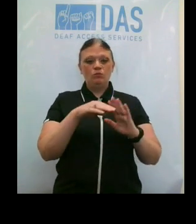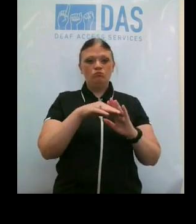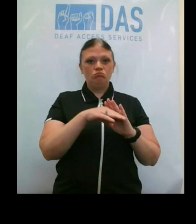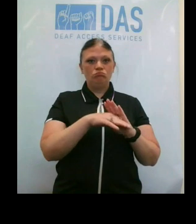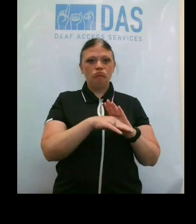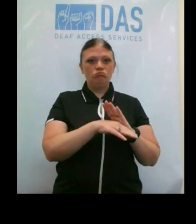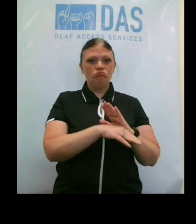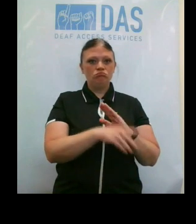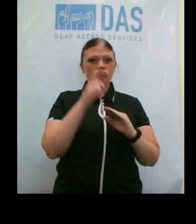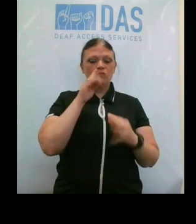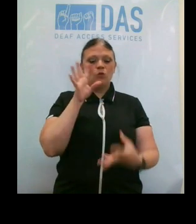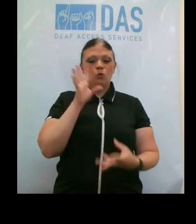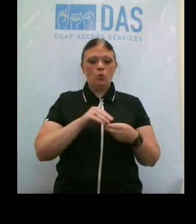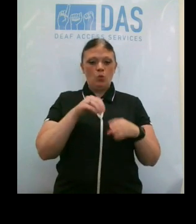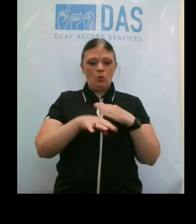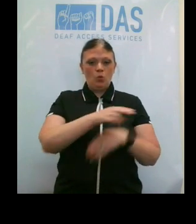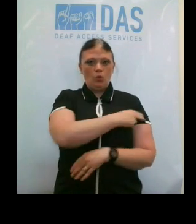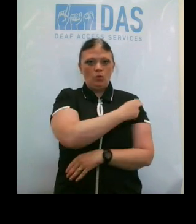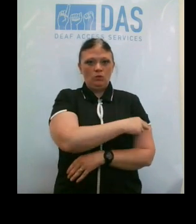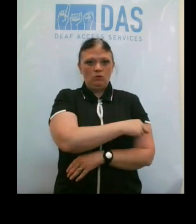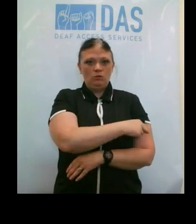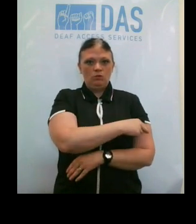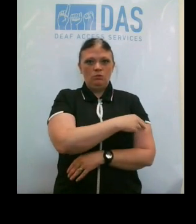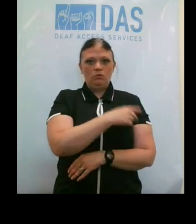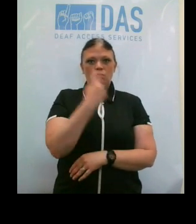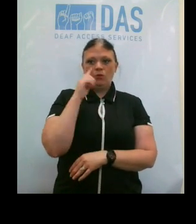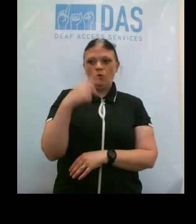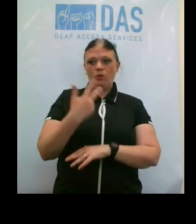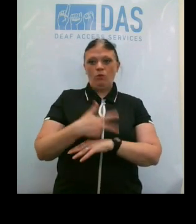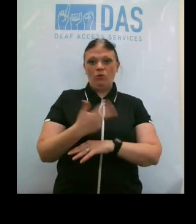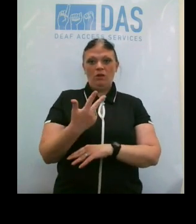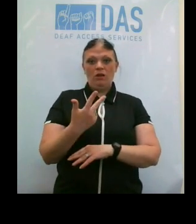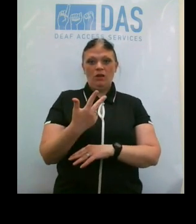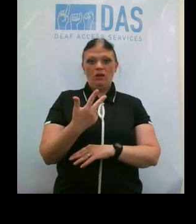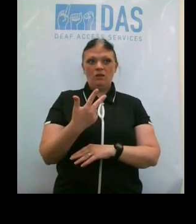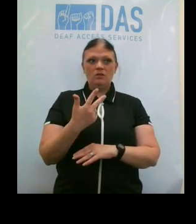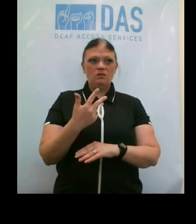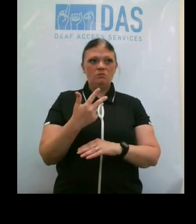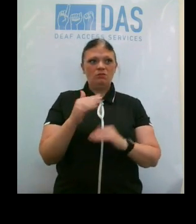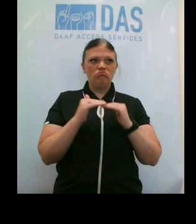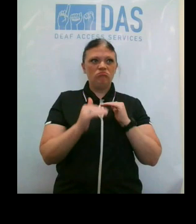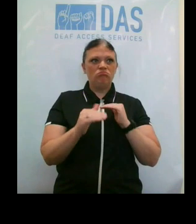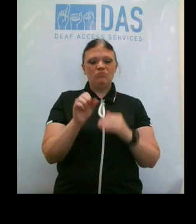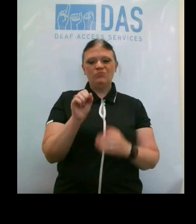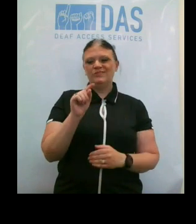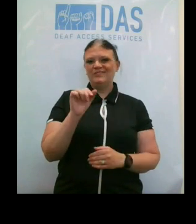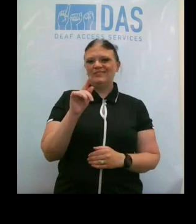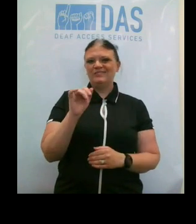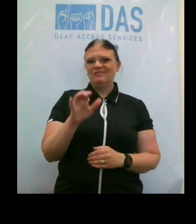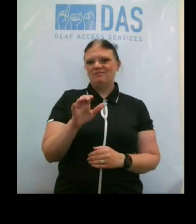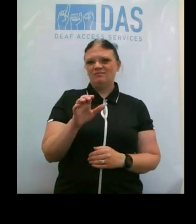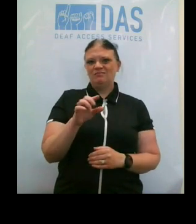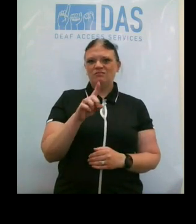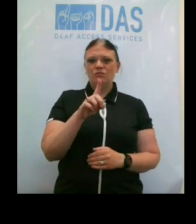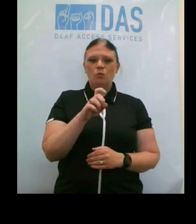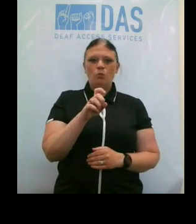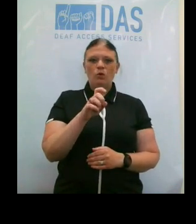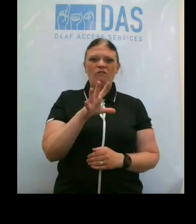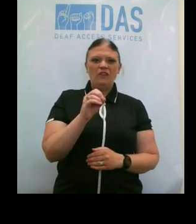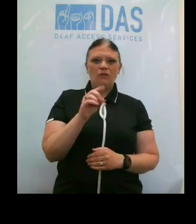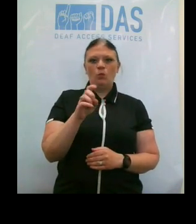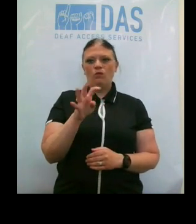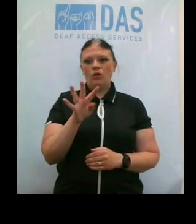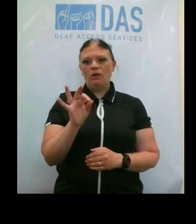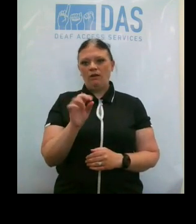regards to total hospitalizations. The last 3 days it's been pretty static, 150, 149, 149.